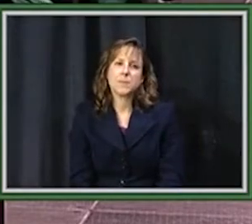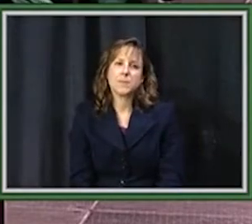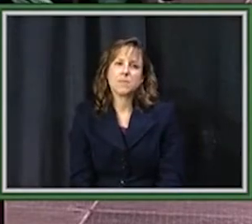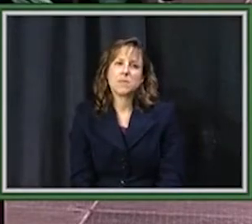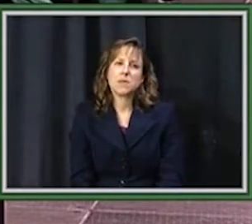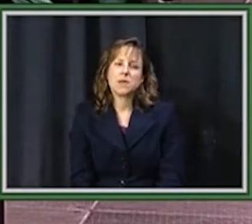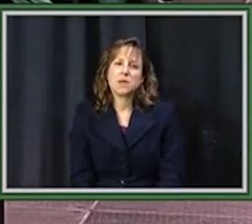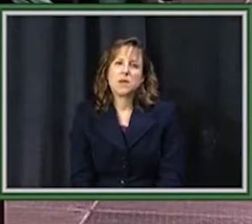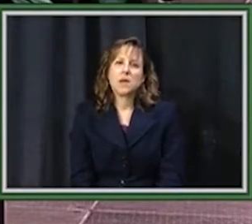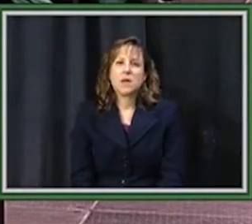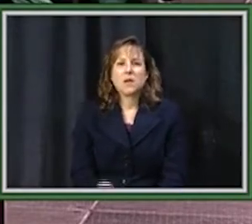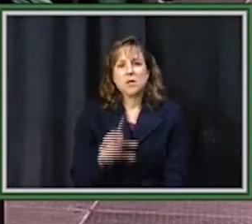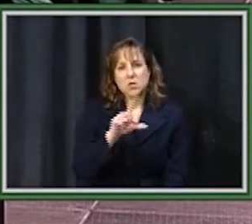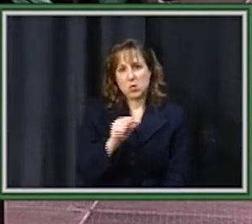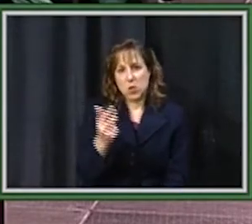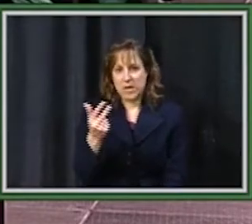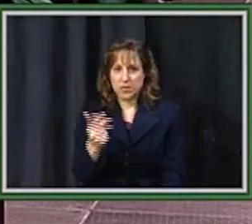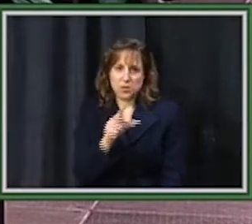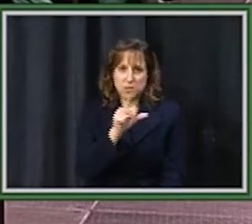The